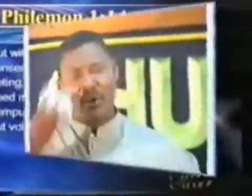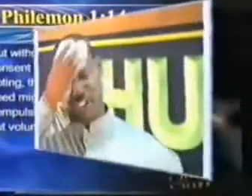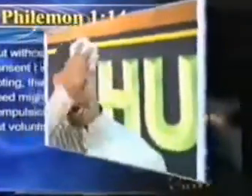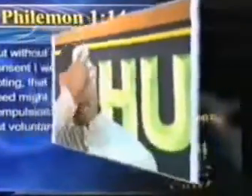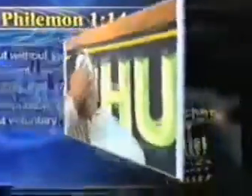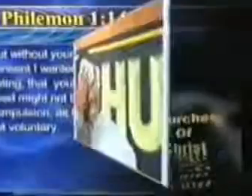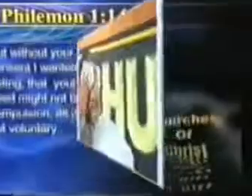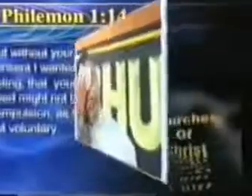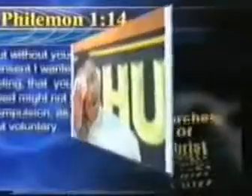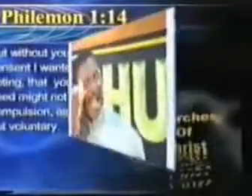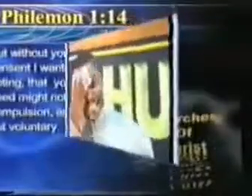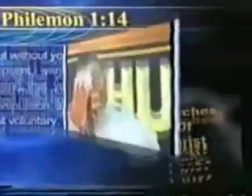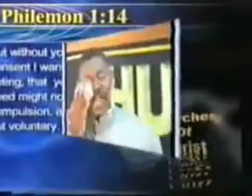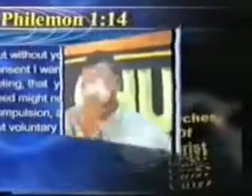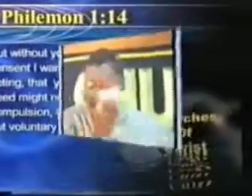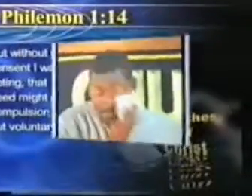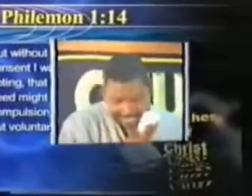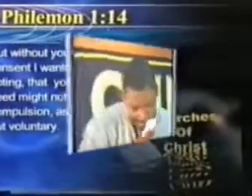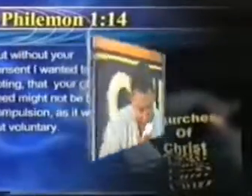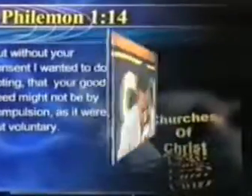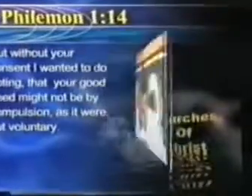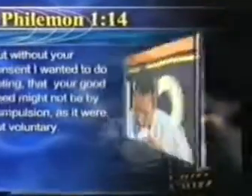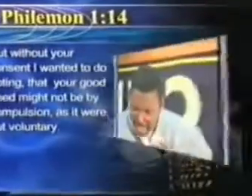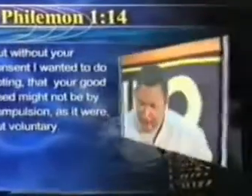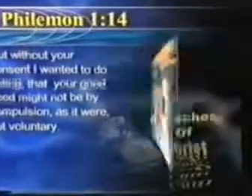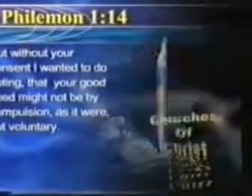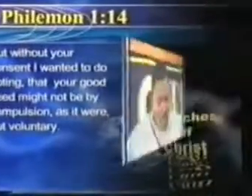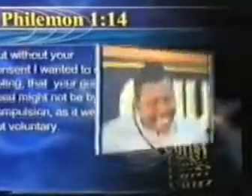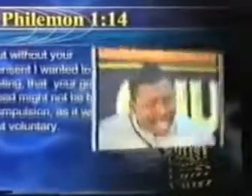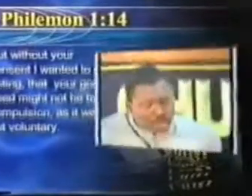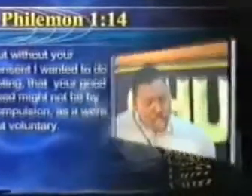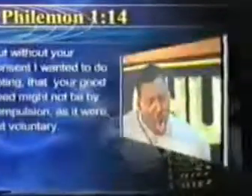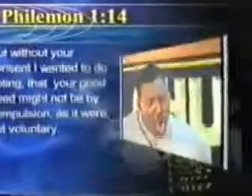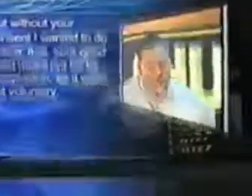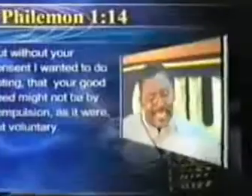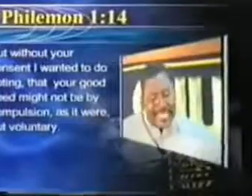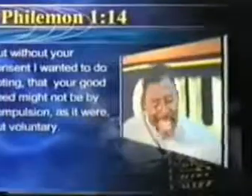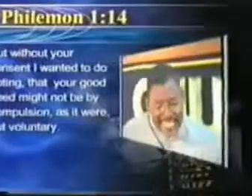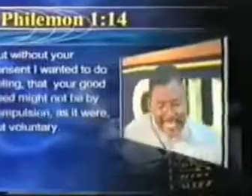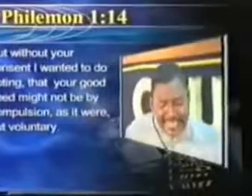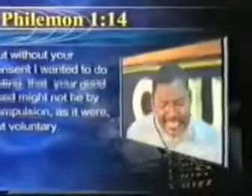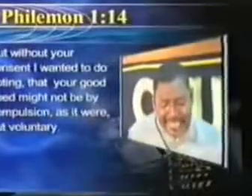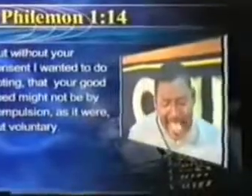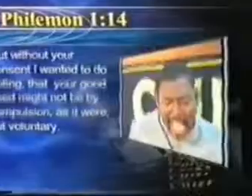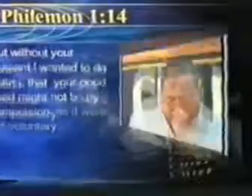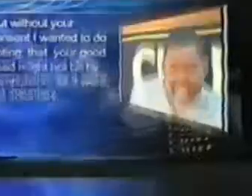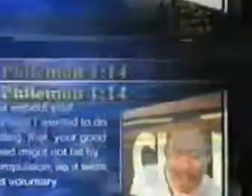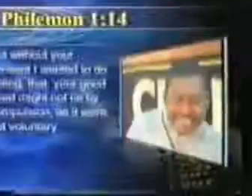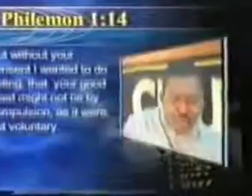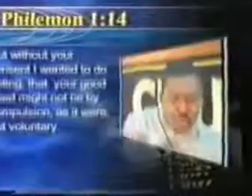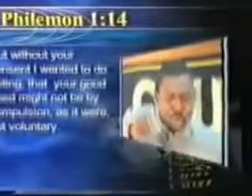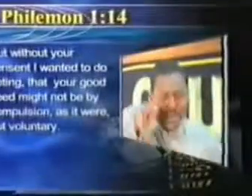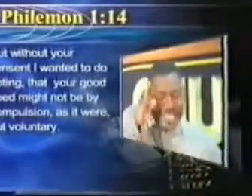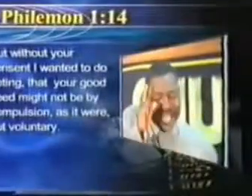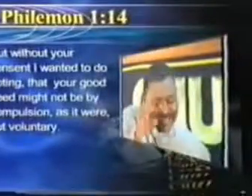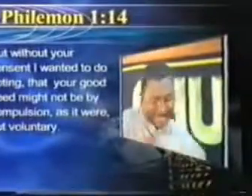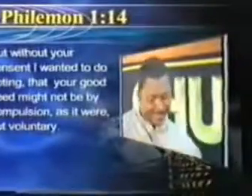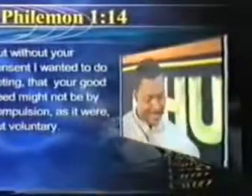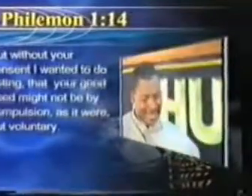number 14. Paul, a catcher, Philemon said, but without your consent, I wanted to